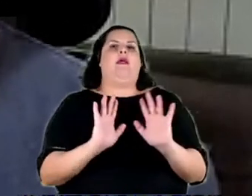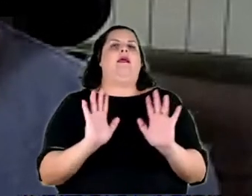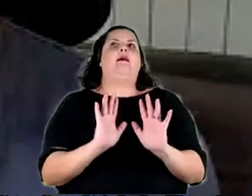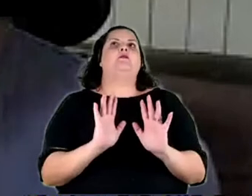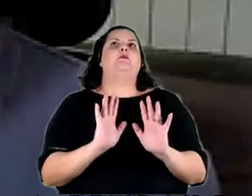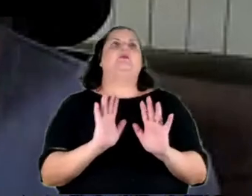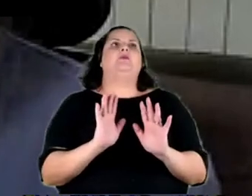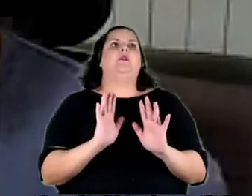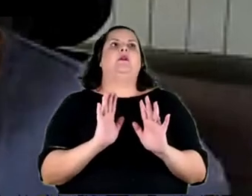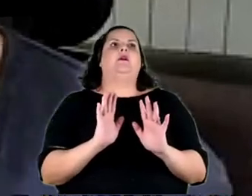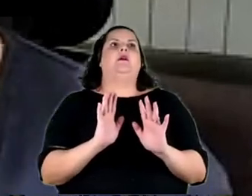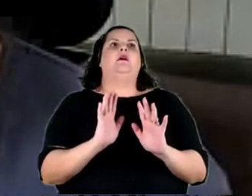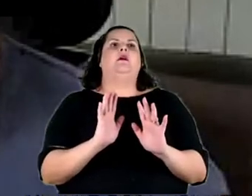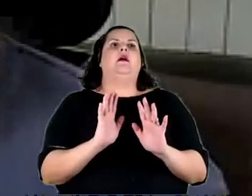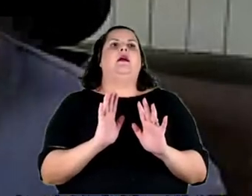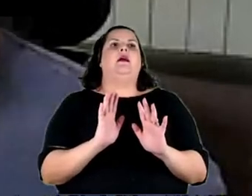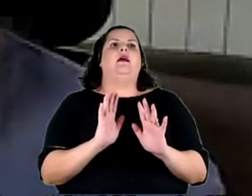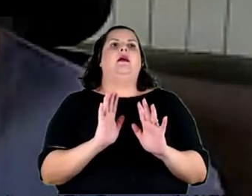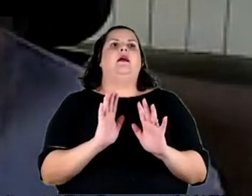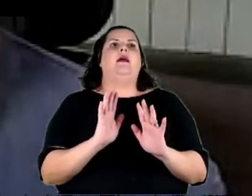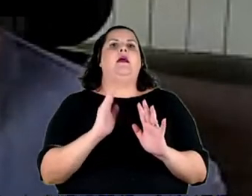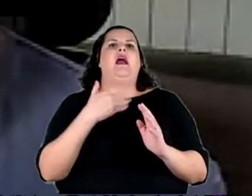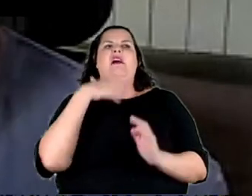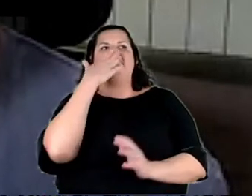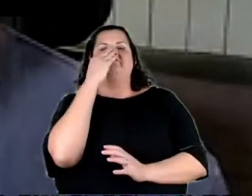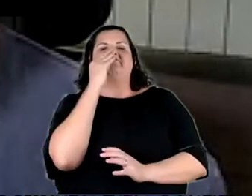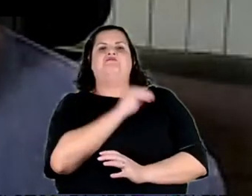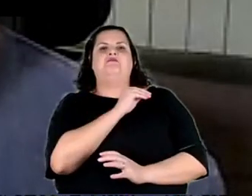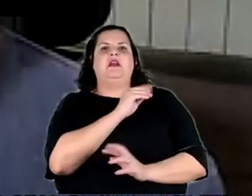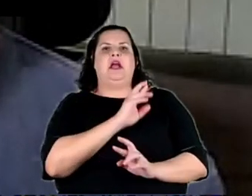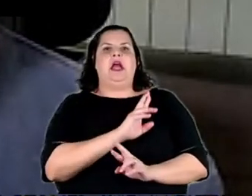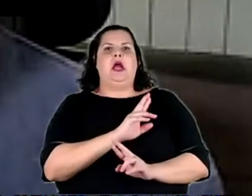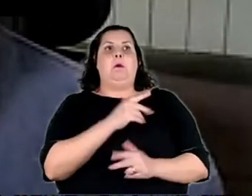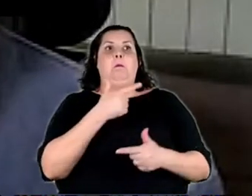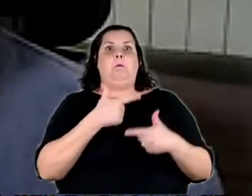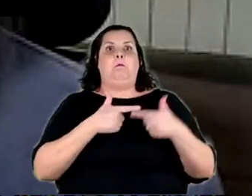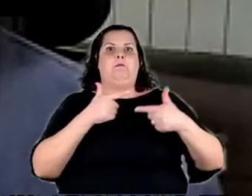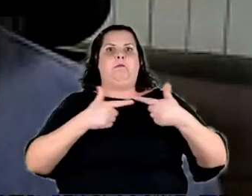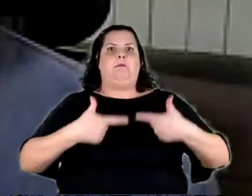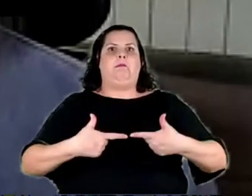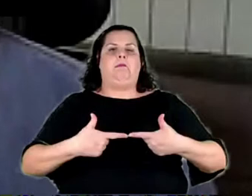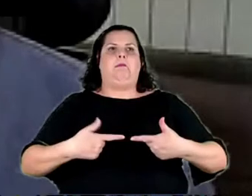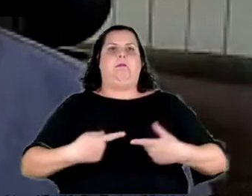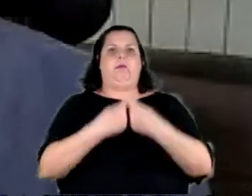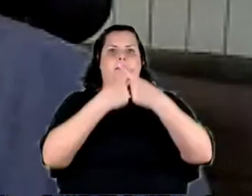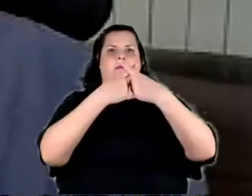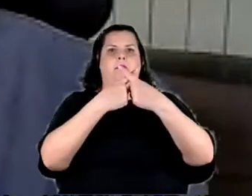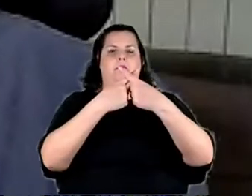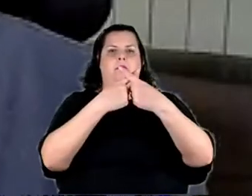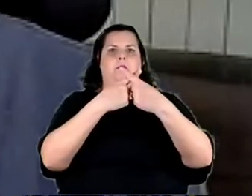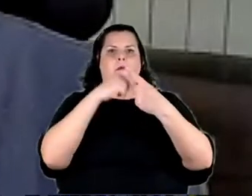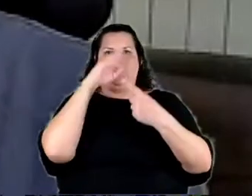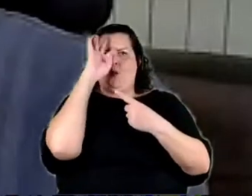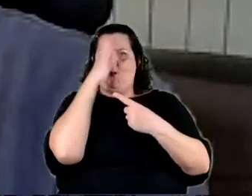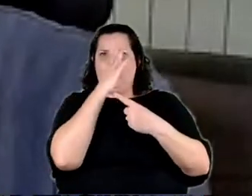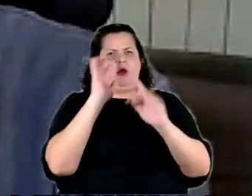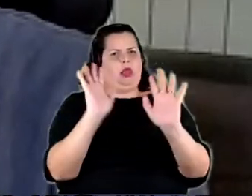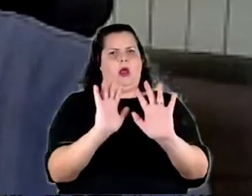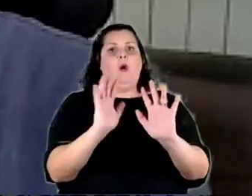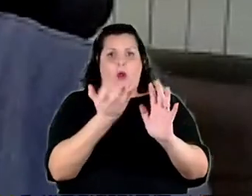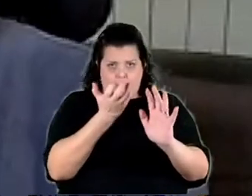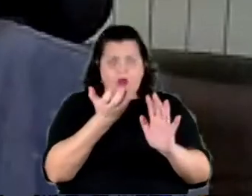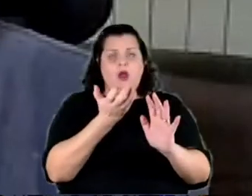opportunity, if not immediately, and I don't think it's really going to happen anytime soon, but it's possibly laying